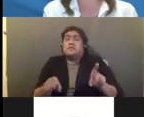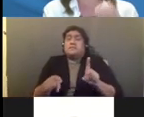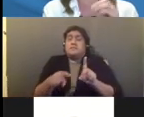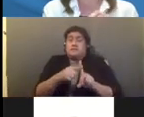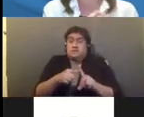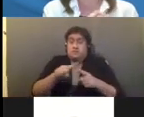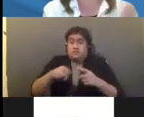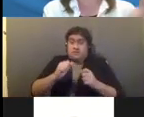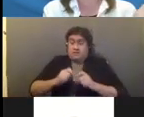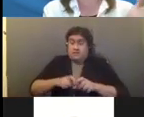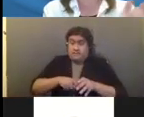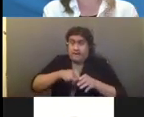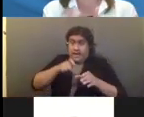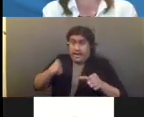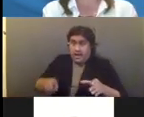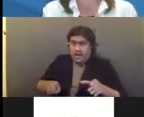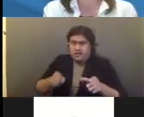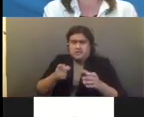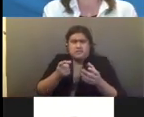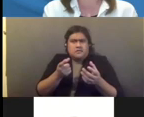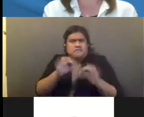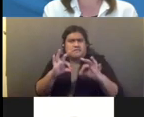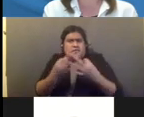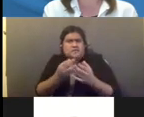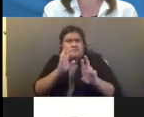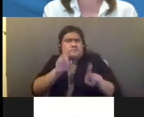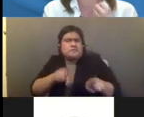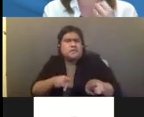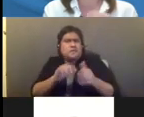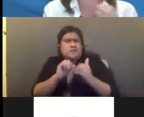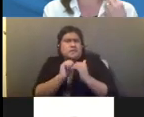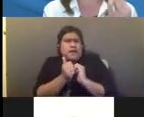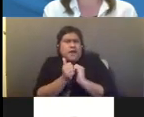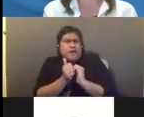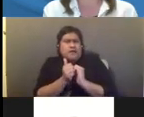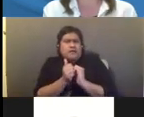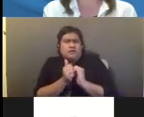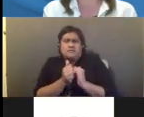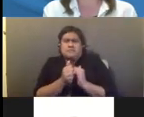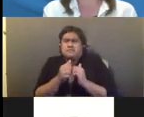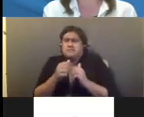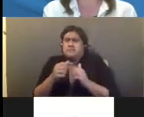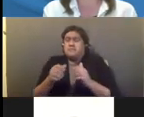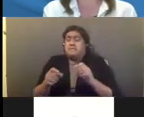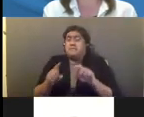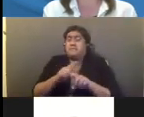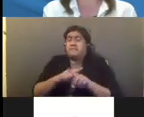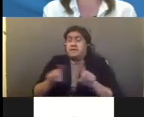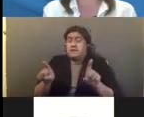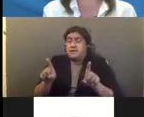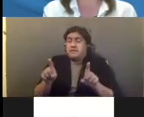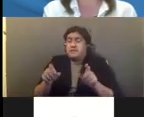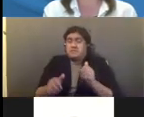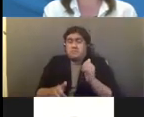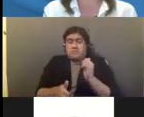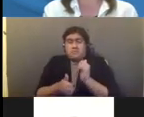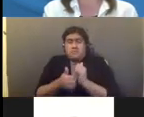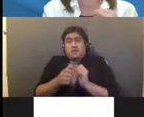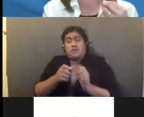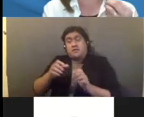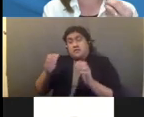moments. And they discovered a number of pivotal moments, but the two most difficult moments that parents described